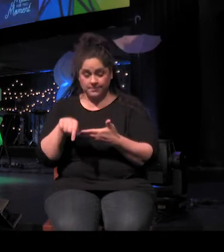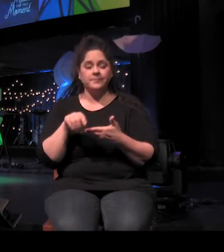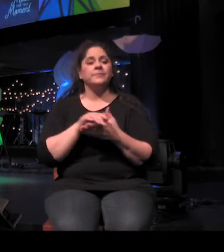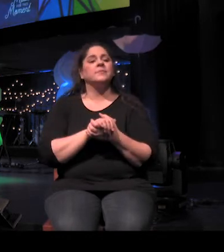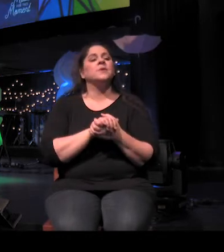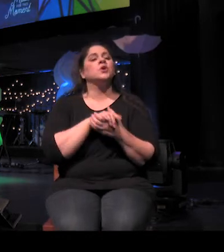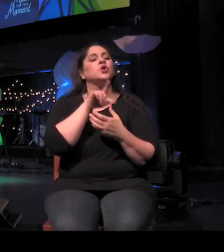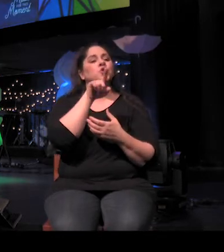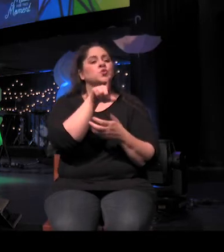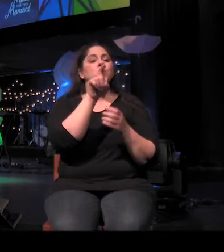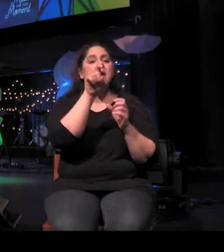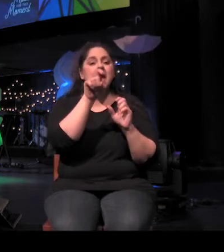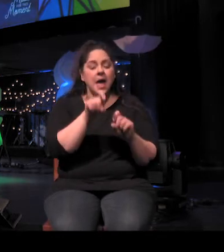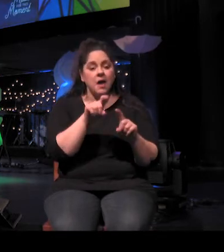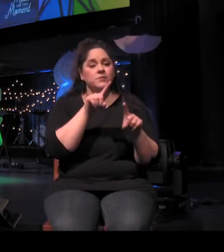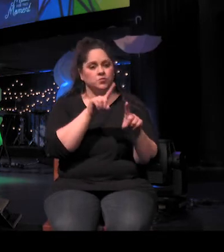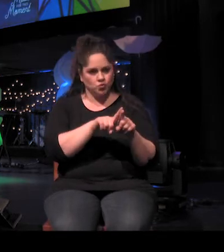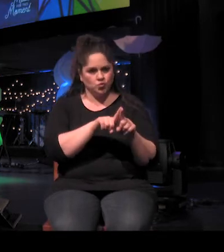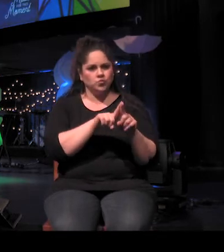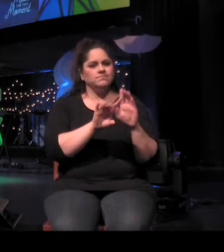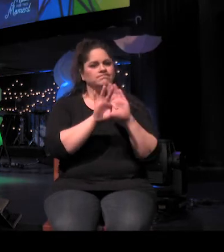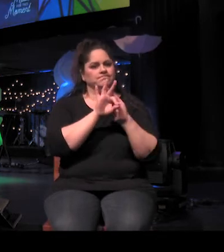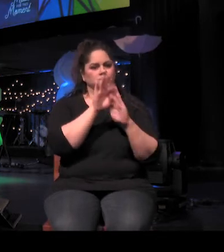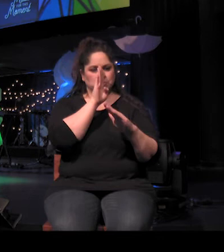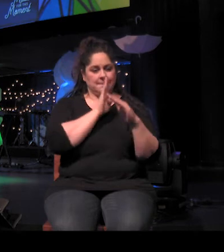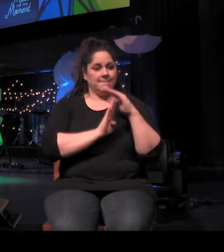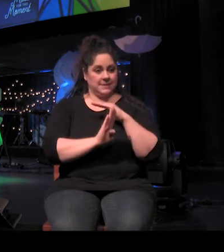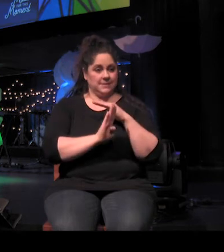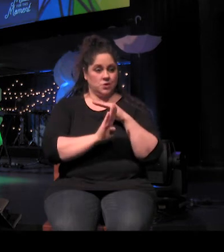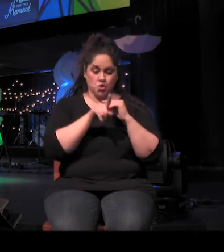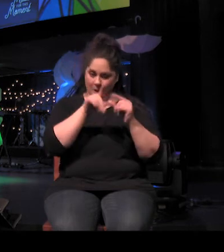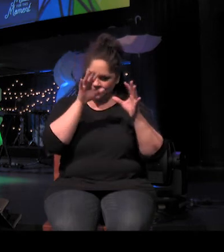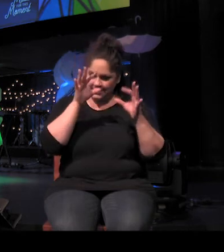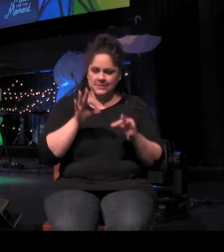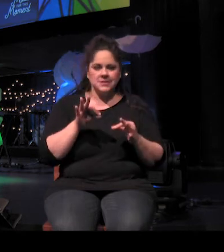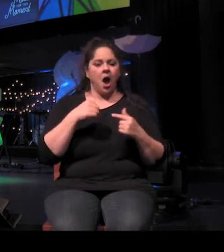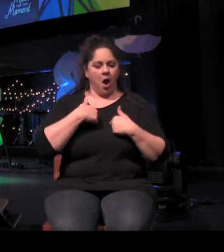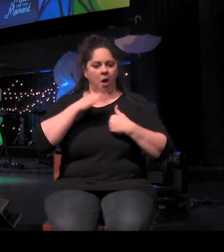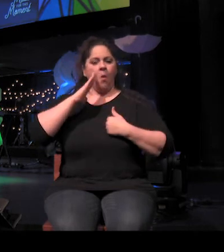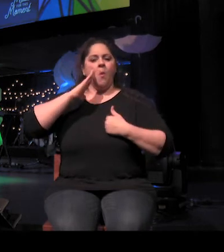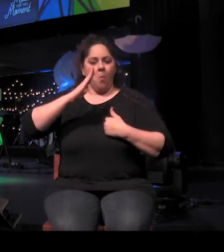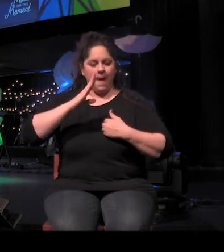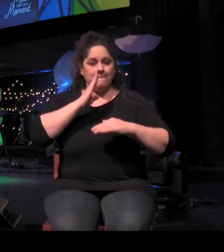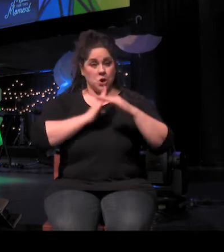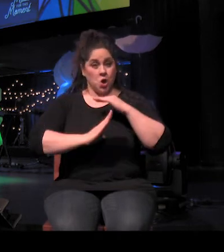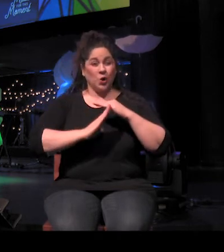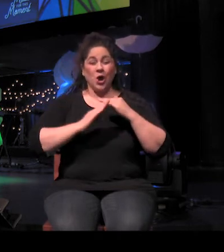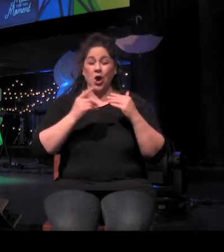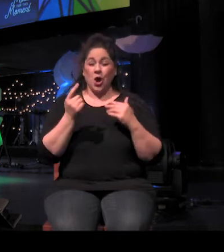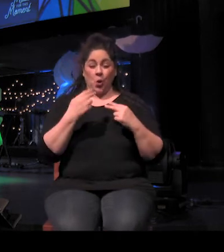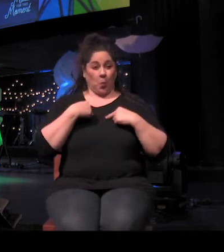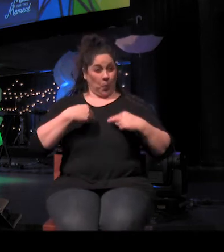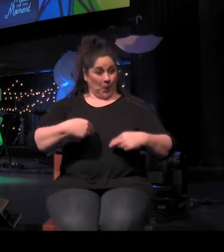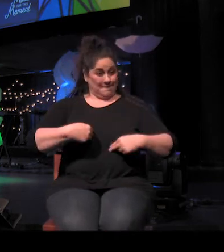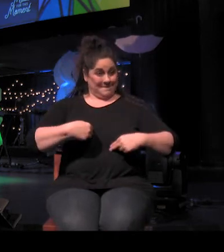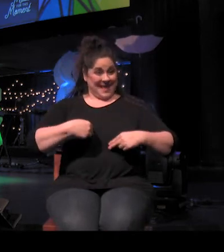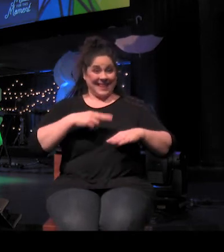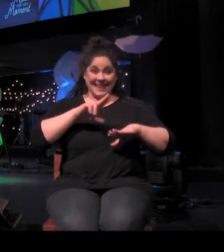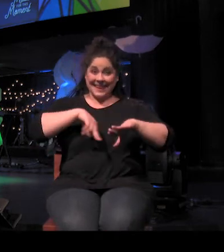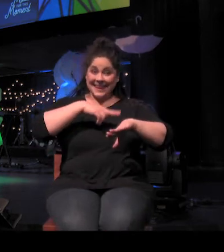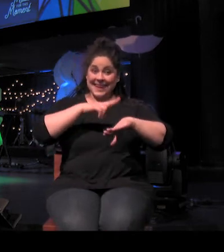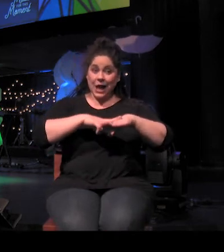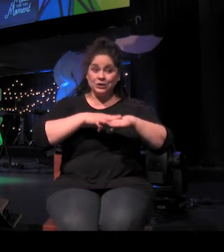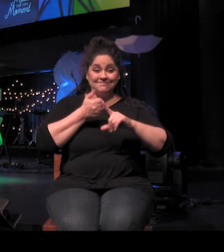You got to choose humility. You got to choose it. Human beings are not